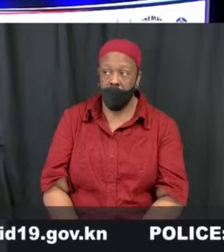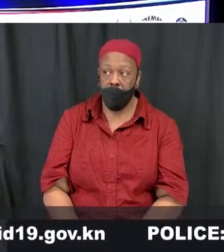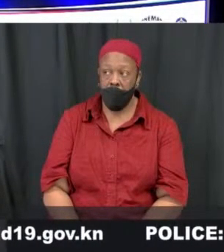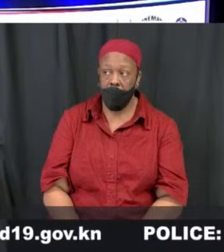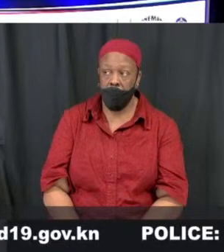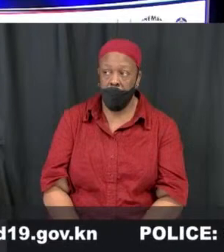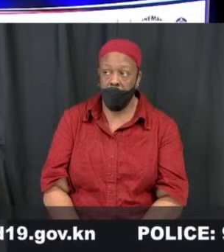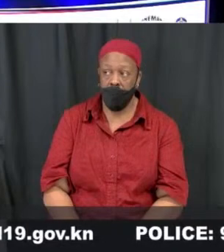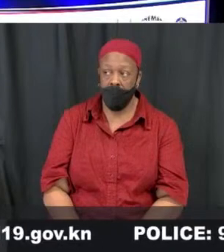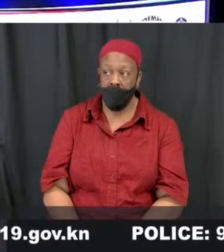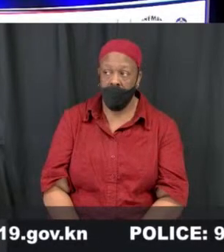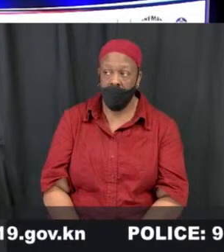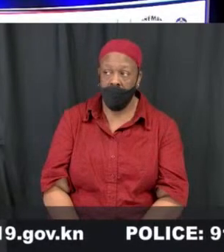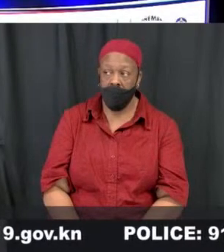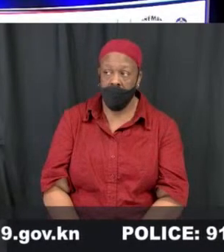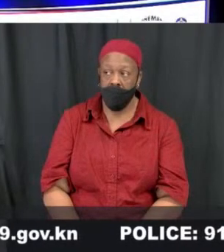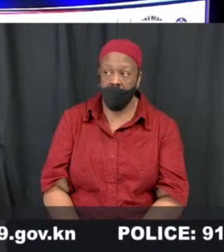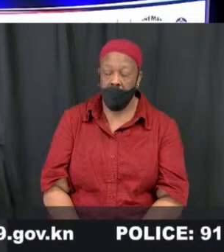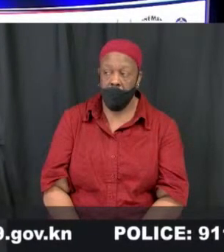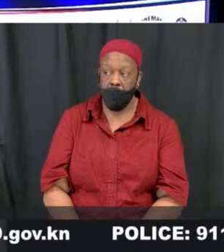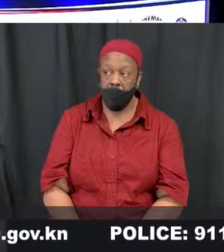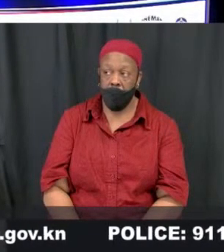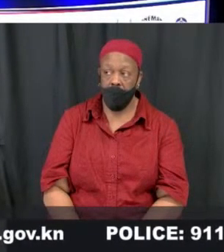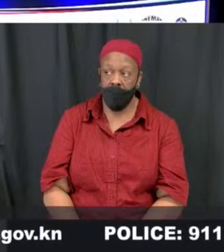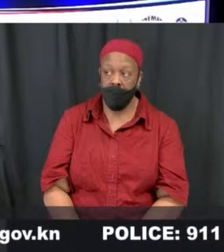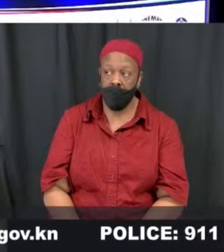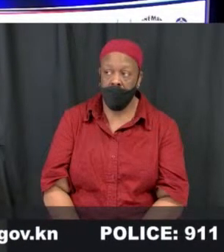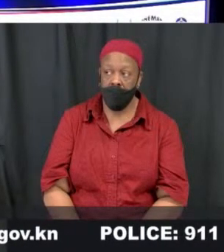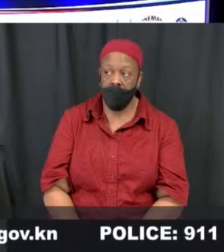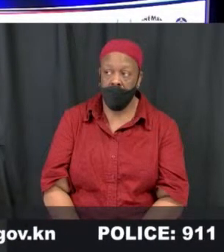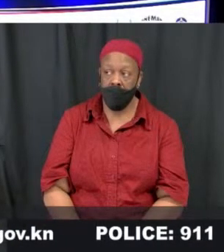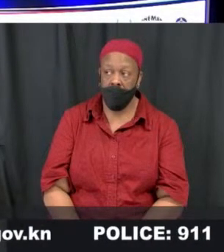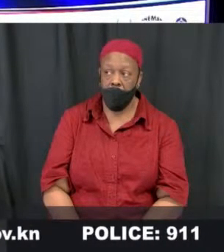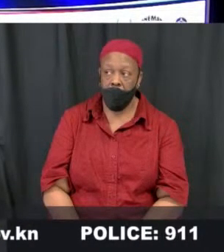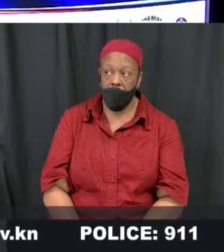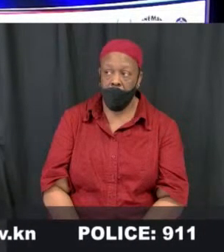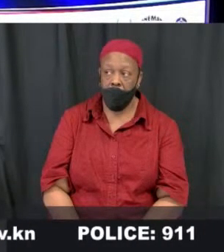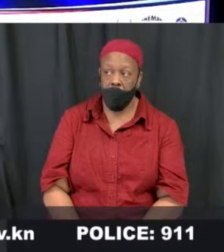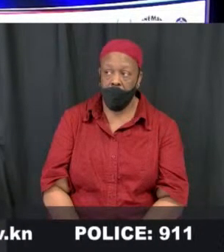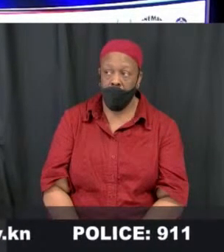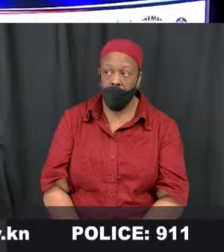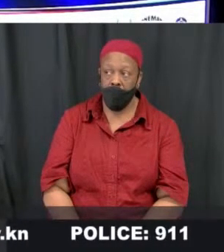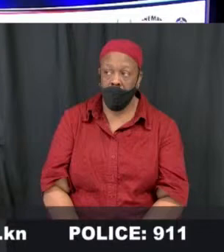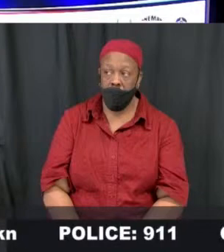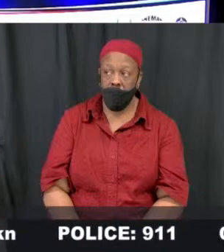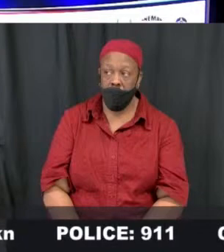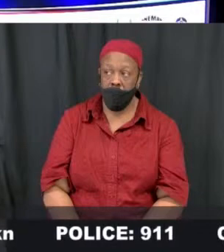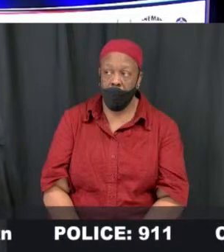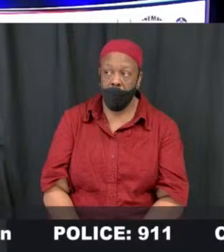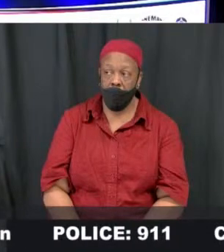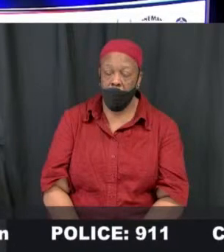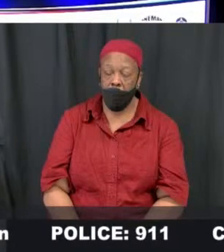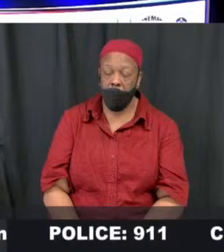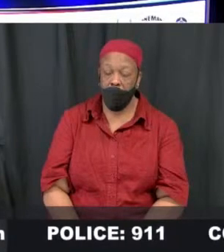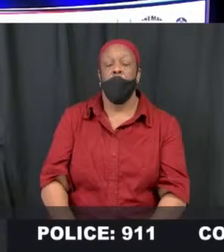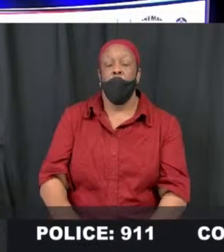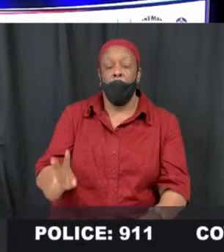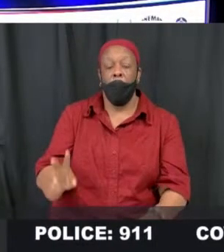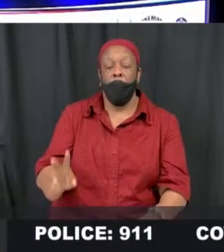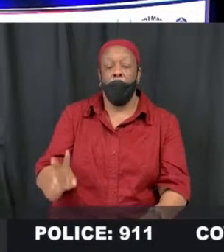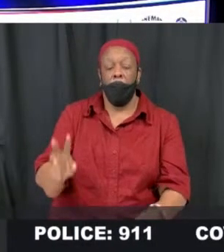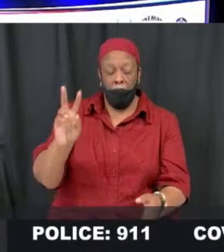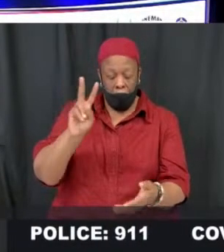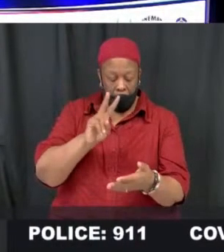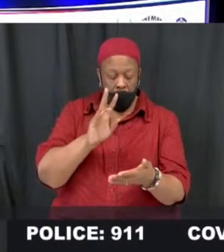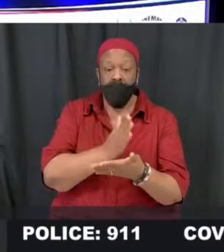rubella vaccine until 3 to 11 months after blood transfusion.